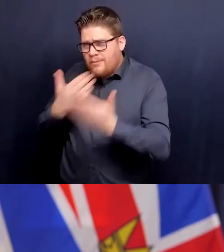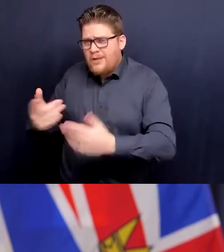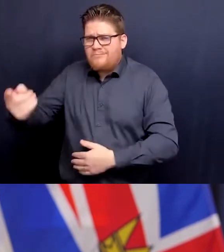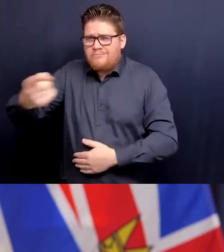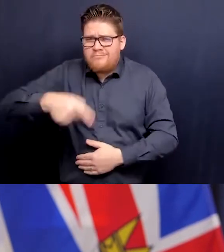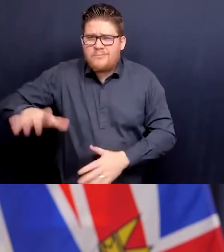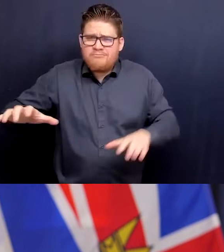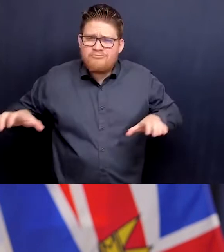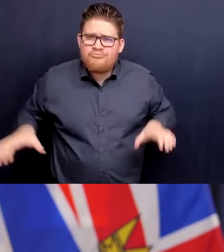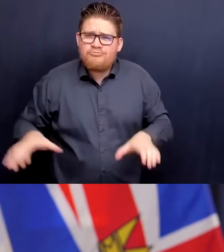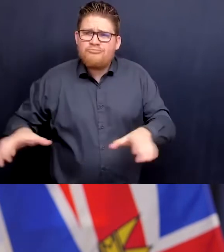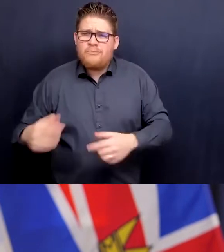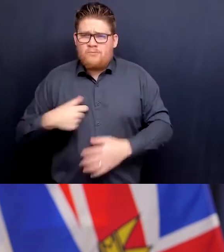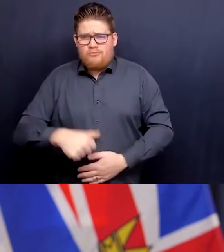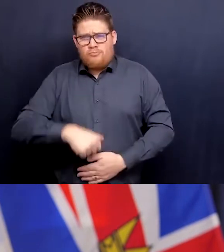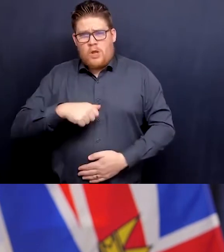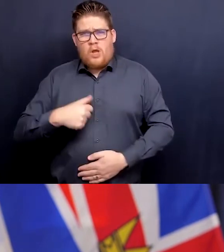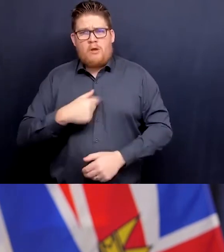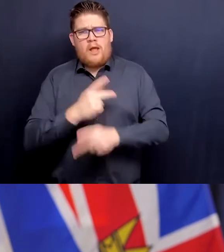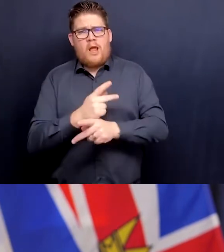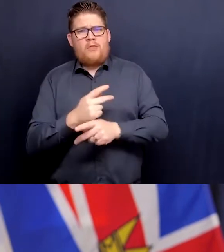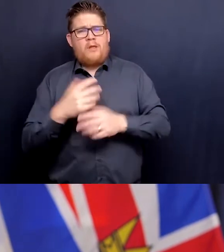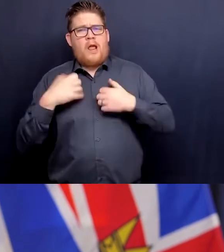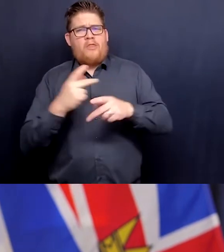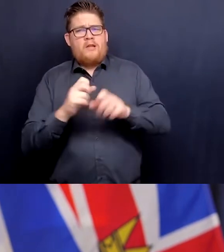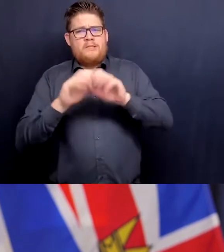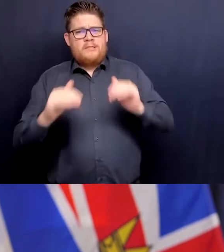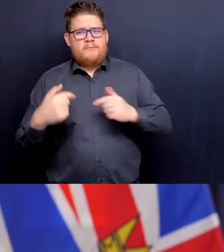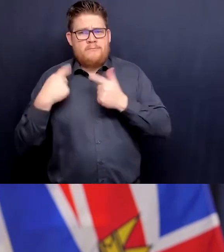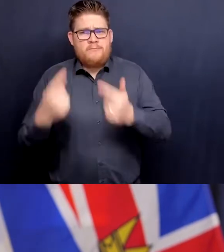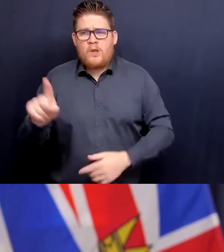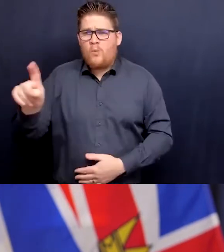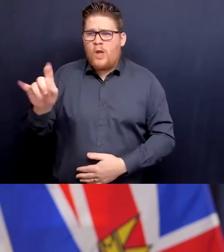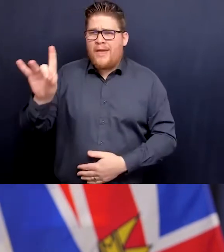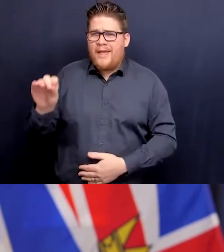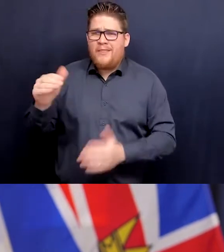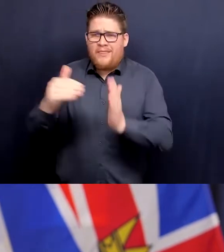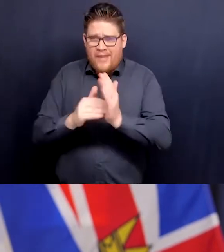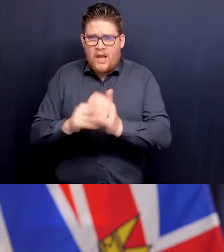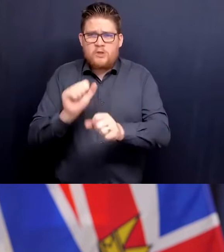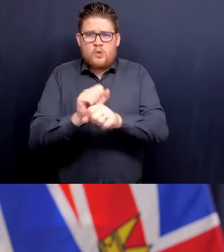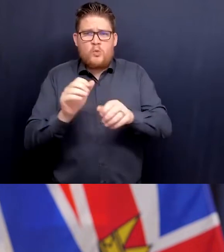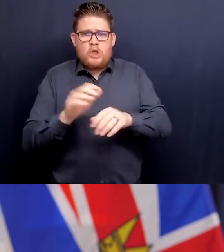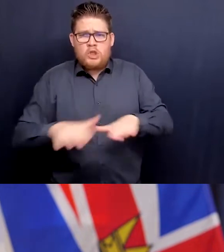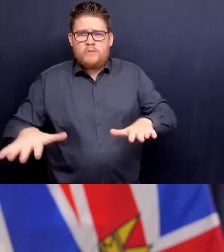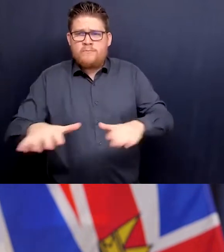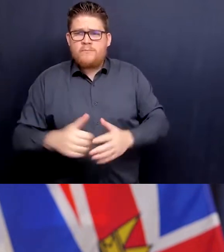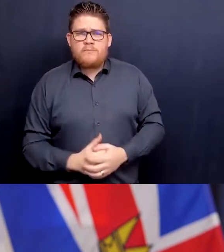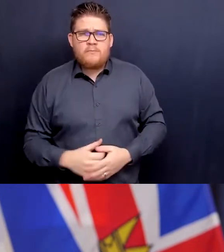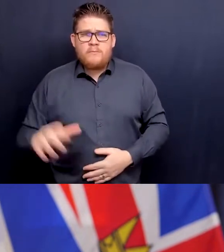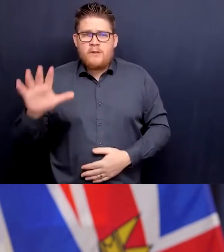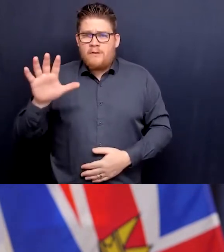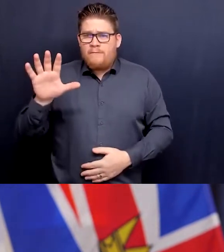healthcare system, 180,000 strong, 50,000 in long-term care, 130,000 in the main healthcare system, all of